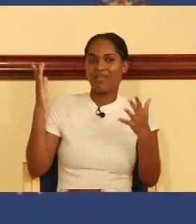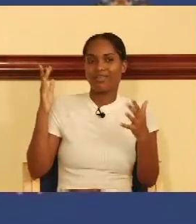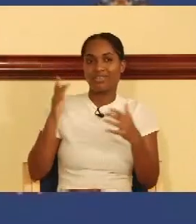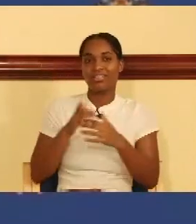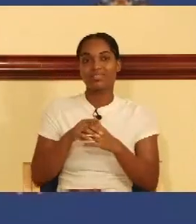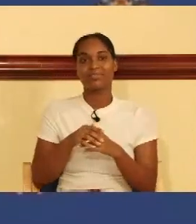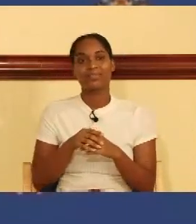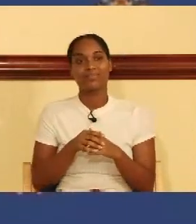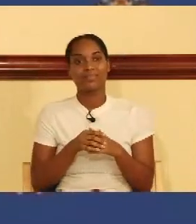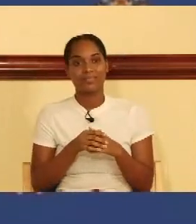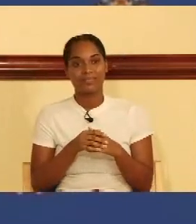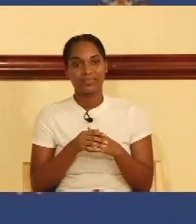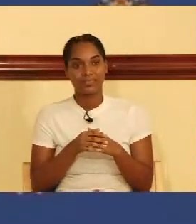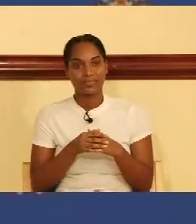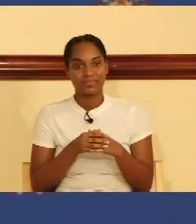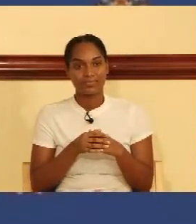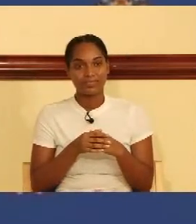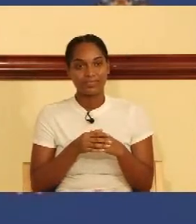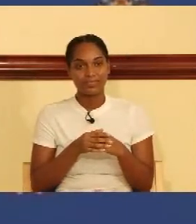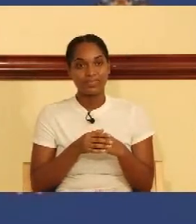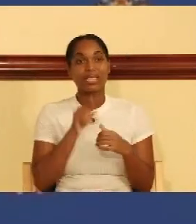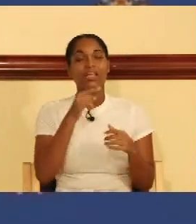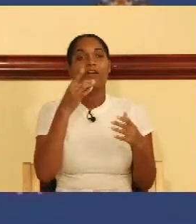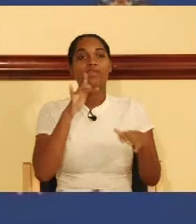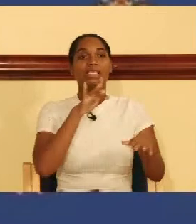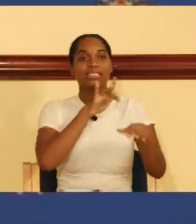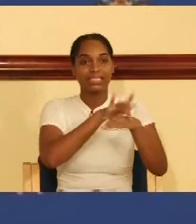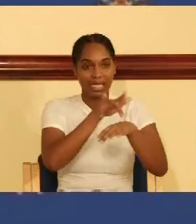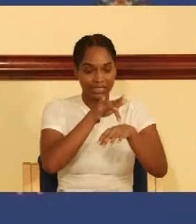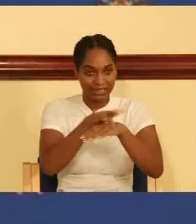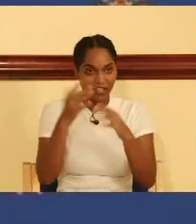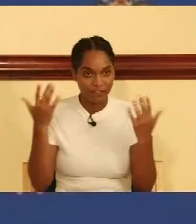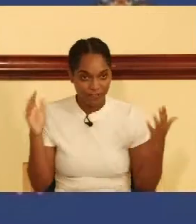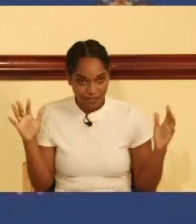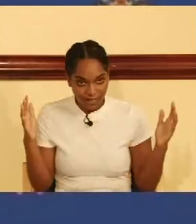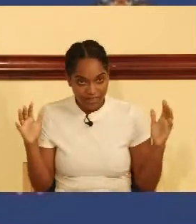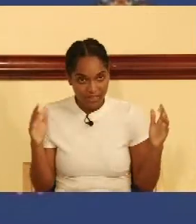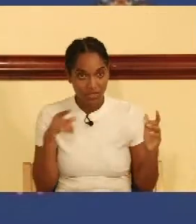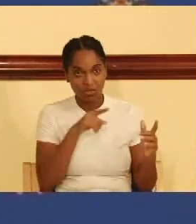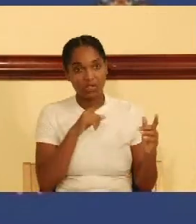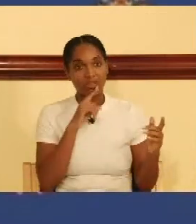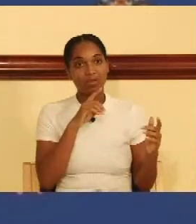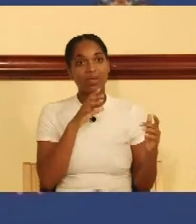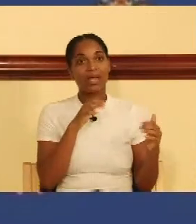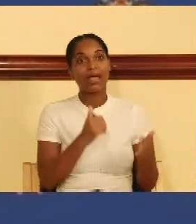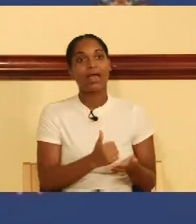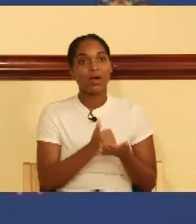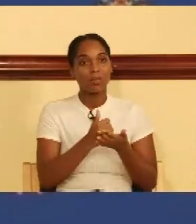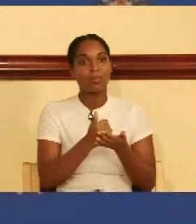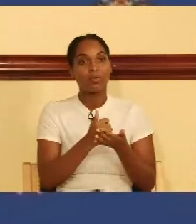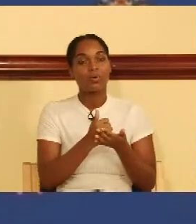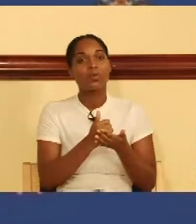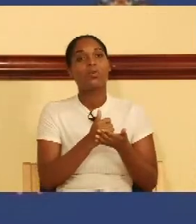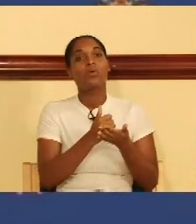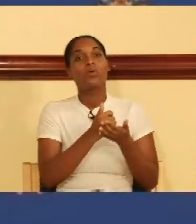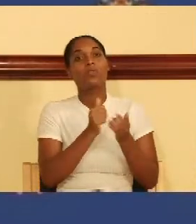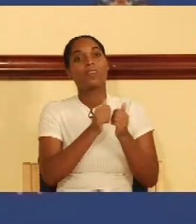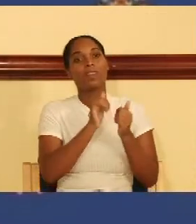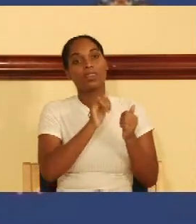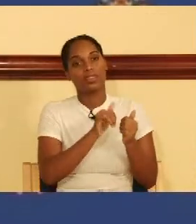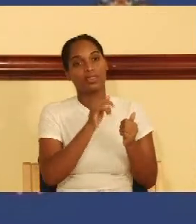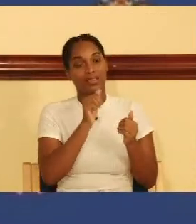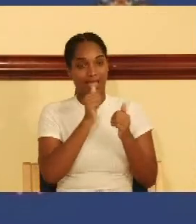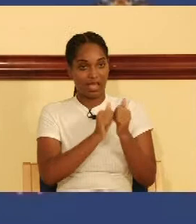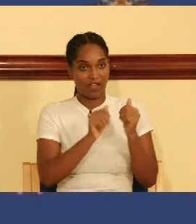are ready, everyone has been sensitized. So that is the Jamaica that I dream of. And the outcome would be that